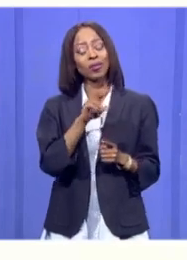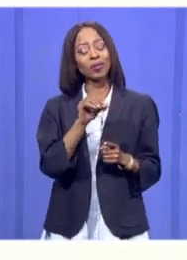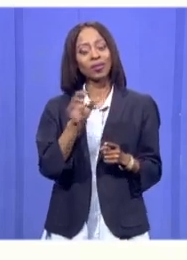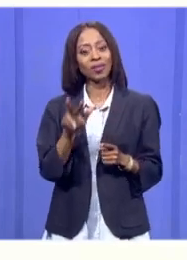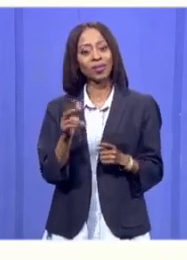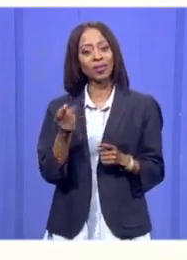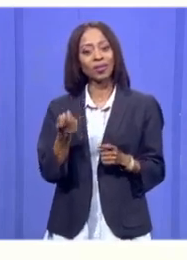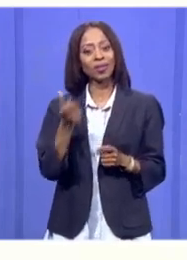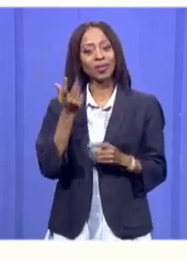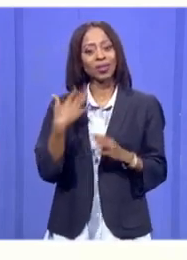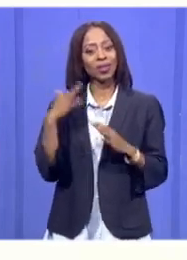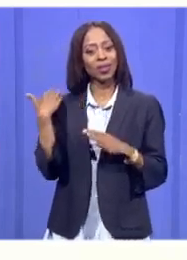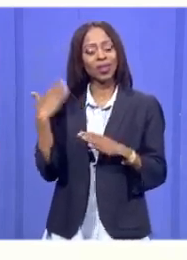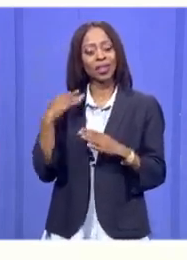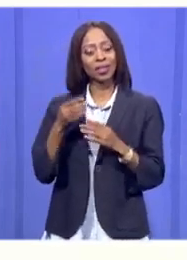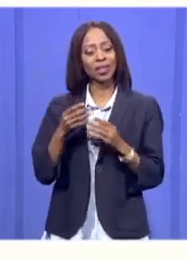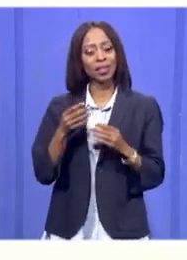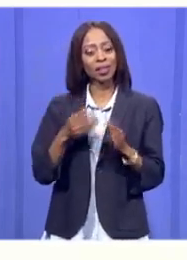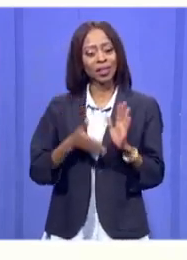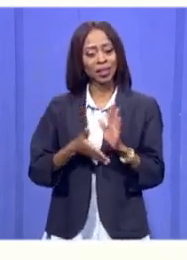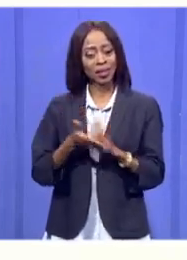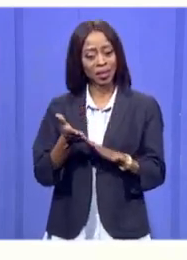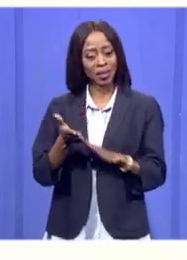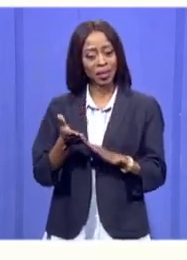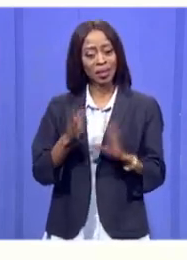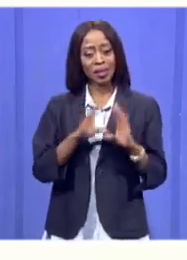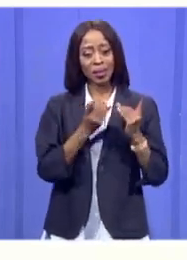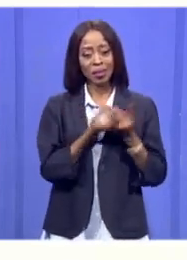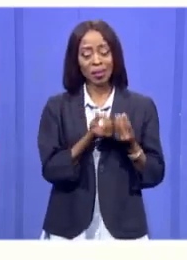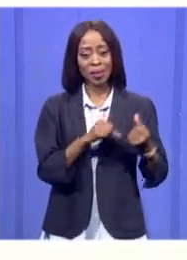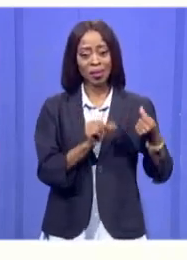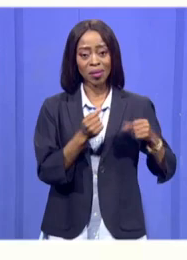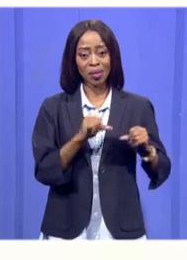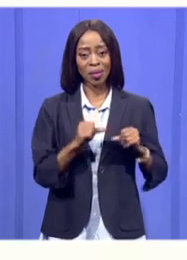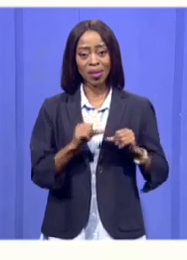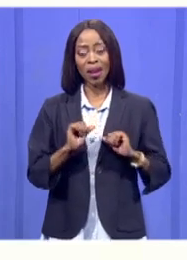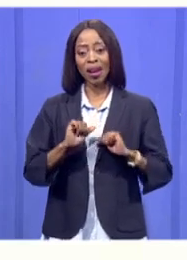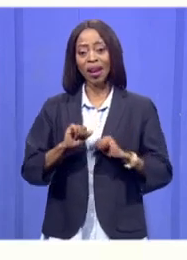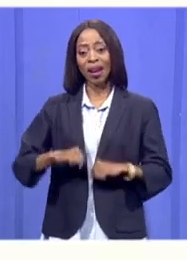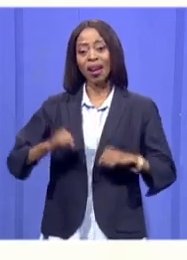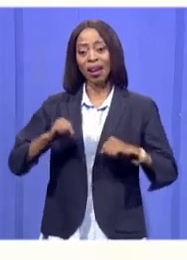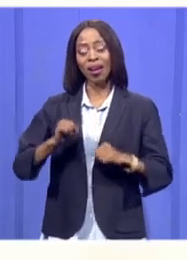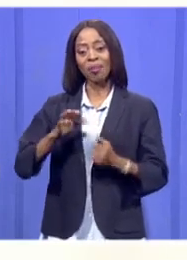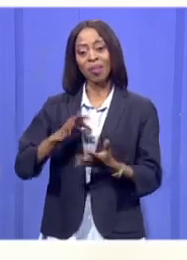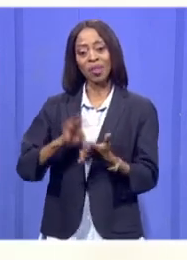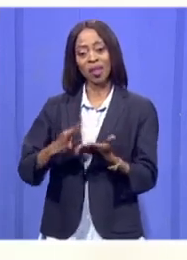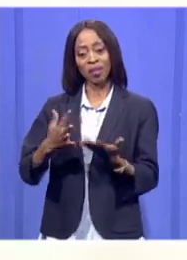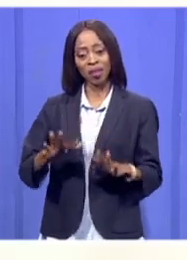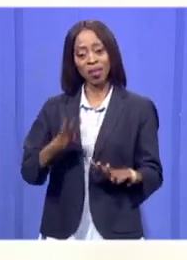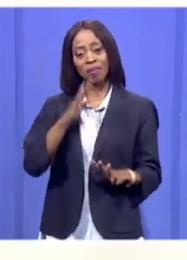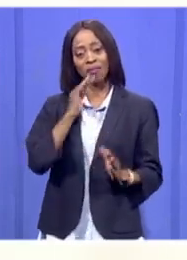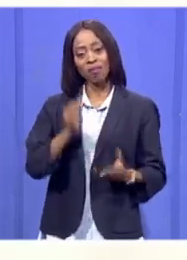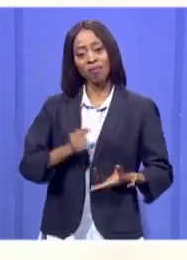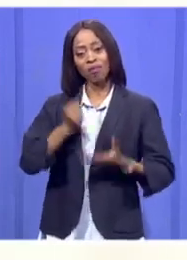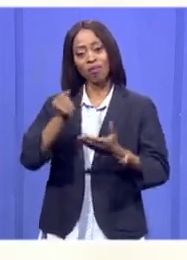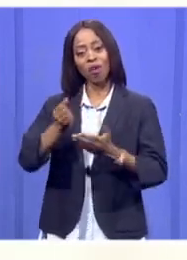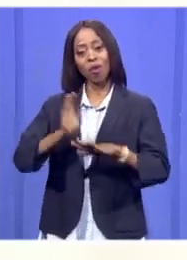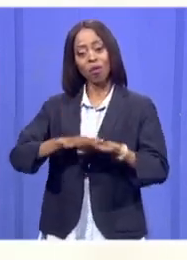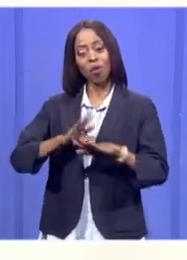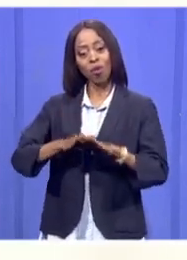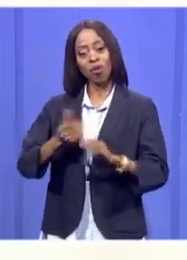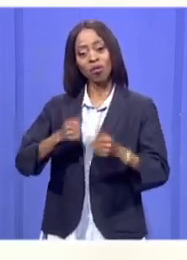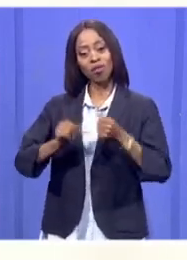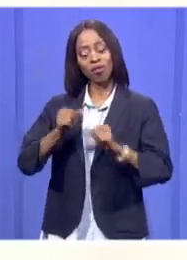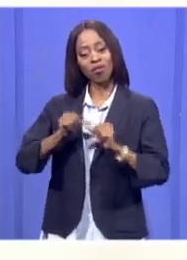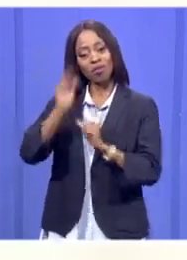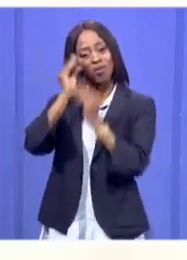and the Department of Science and Innovation signed a memorandum of understanding where we would invest into scientific knowledge